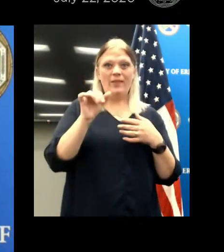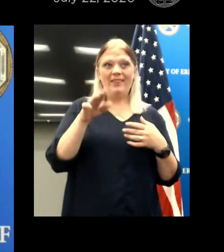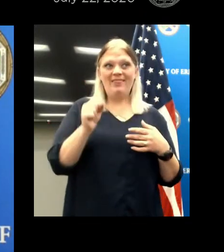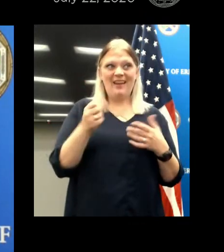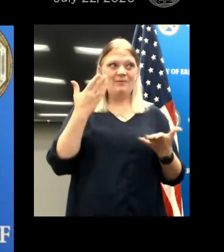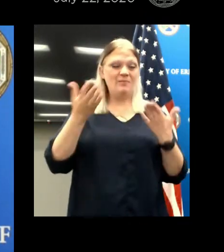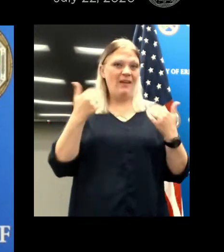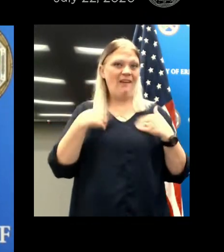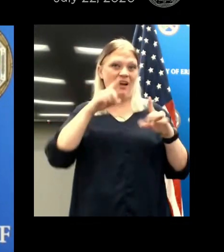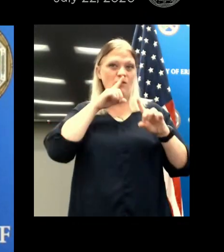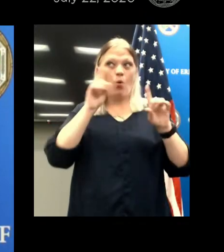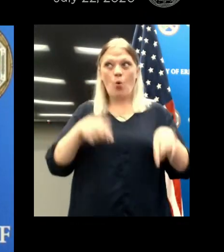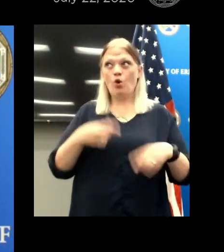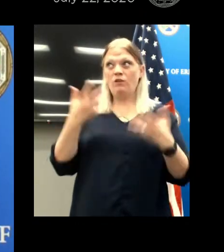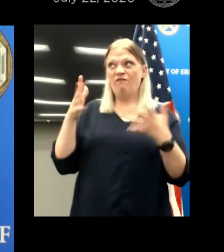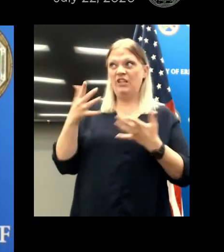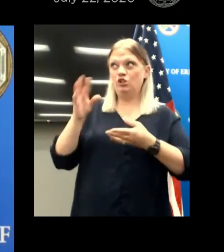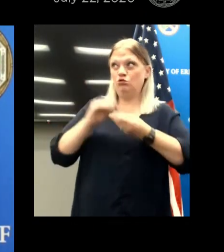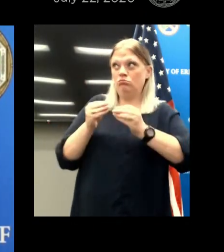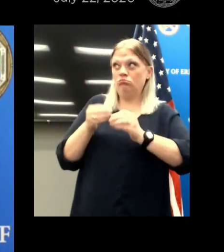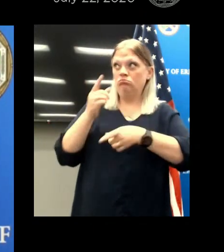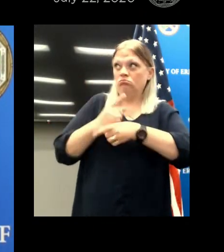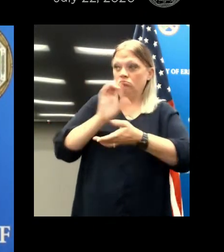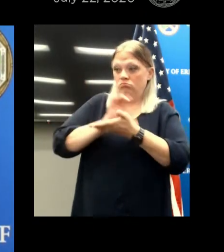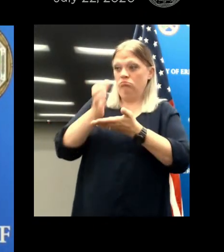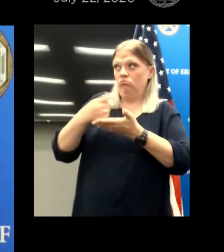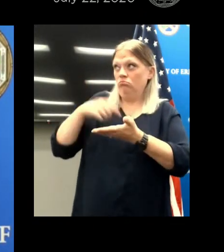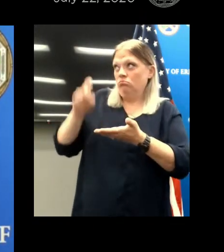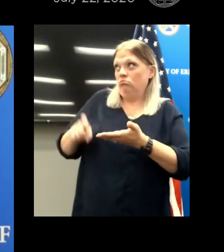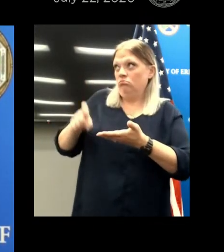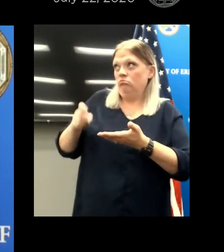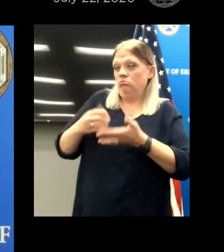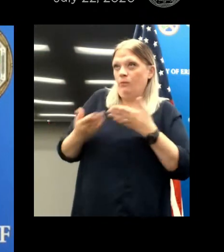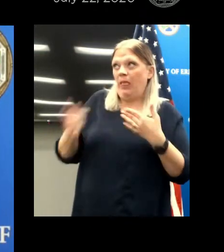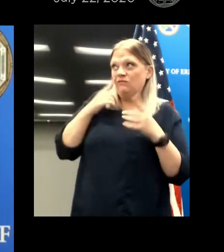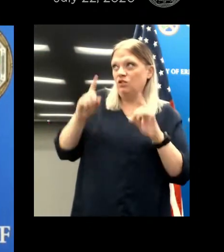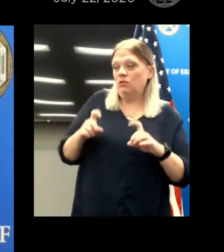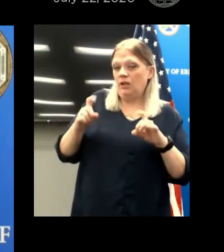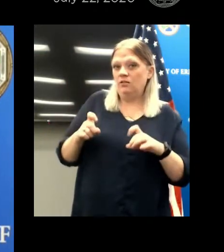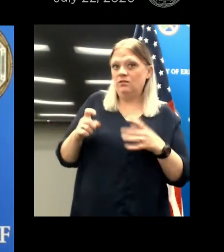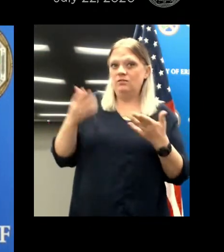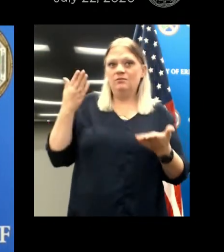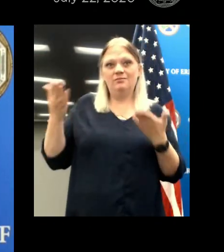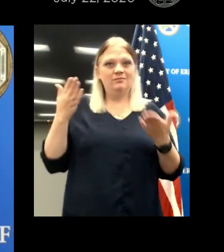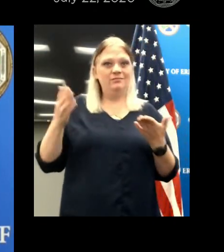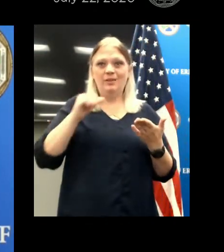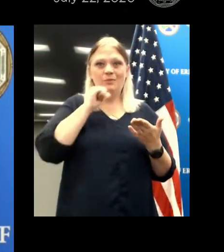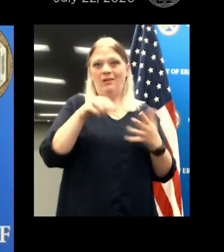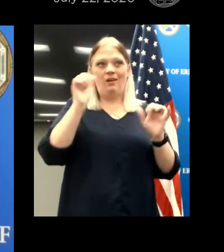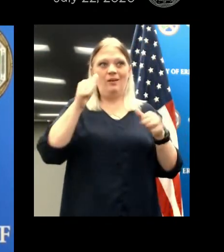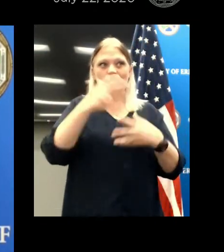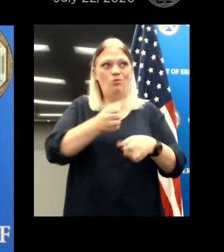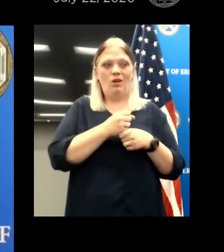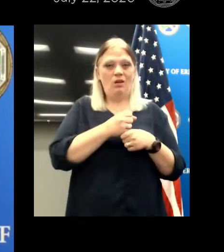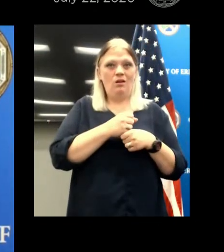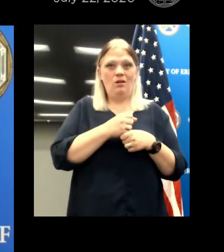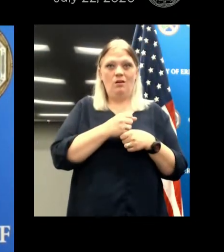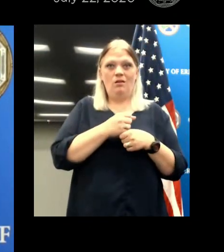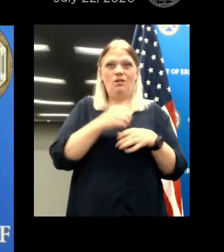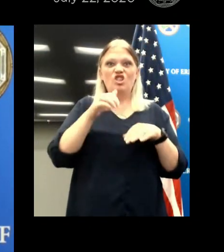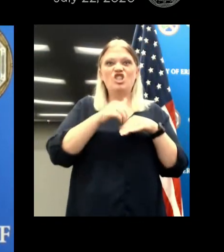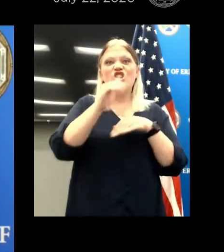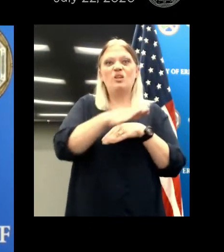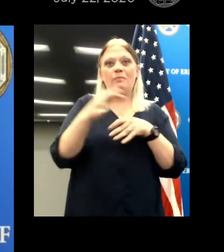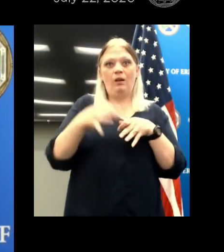may have ordered the appropriate number of supplies that they may need to do tests, they may not be able to receive them. There's huge shipping delays